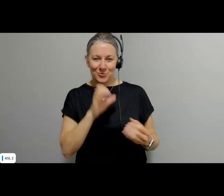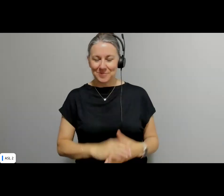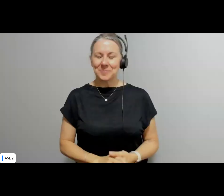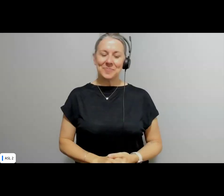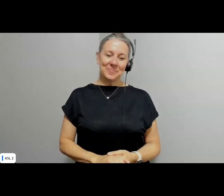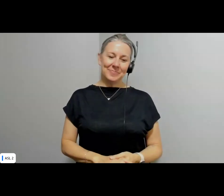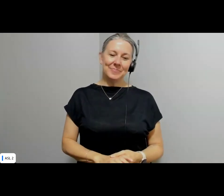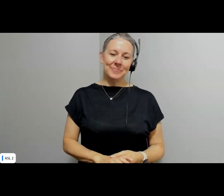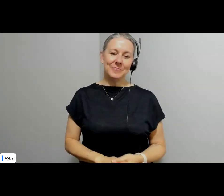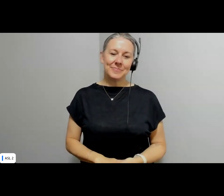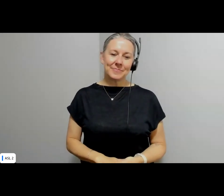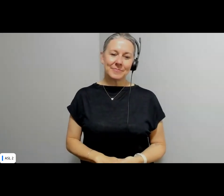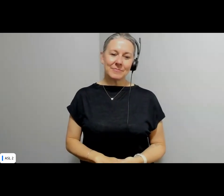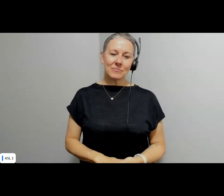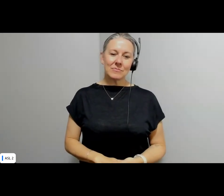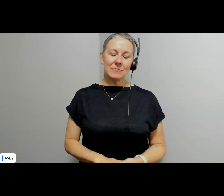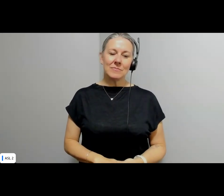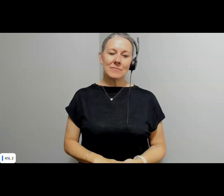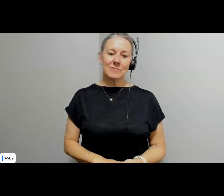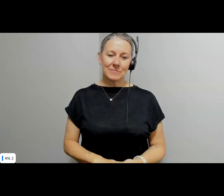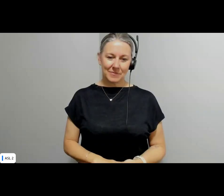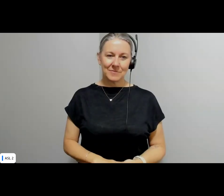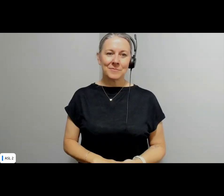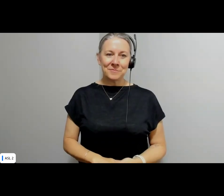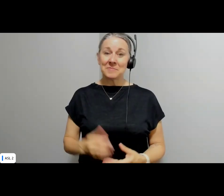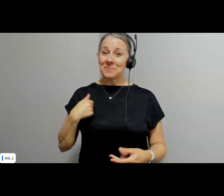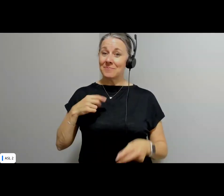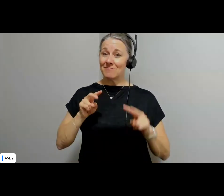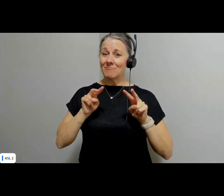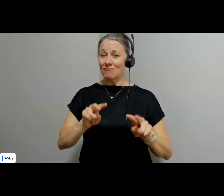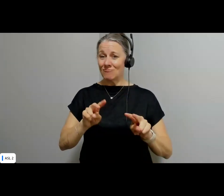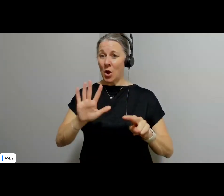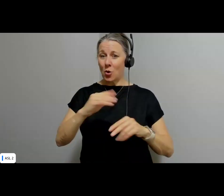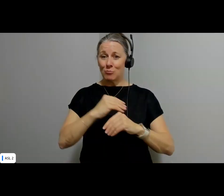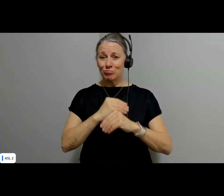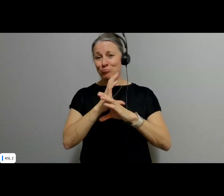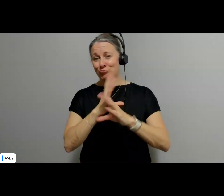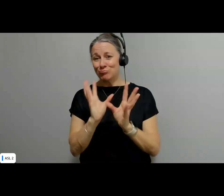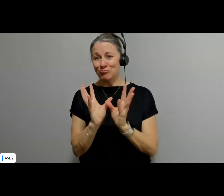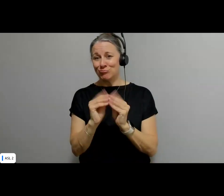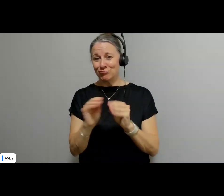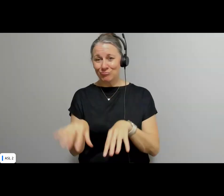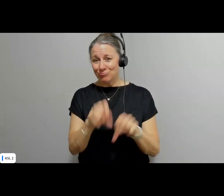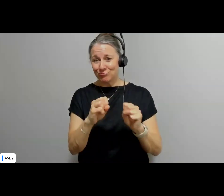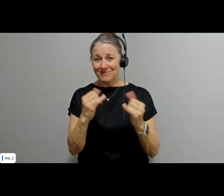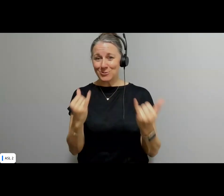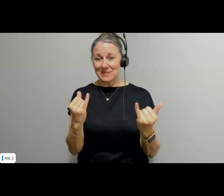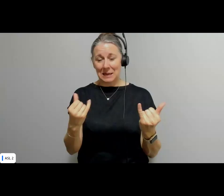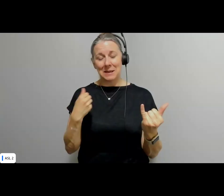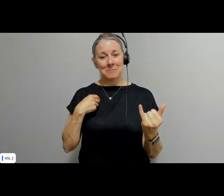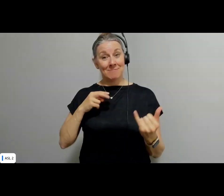Looking at your gathering today, I'm particularly excited about today's